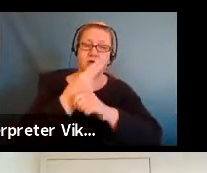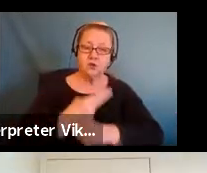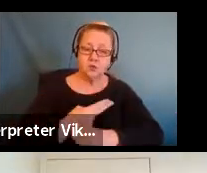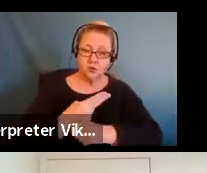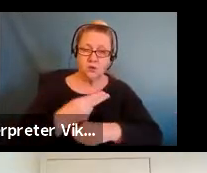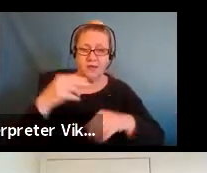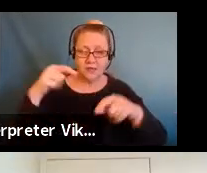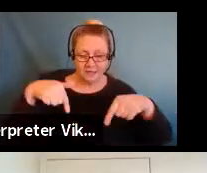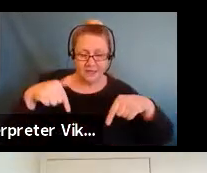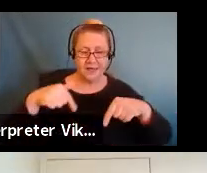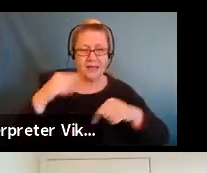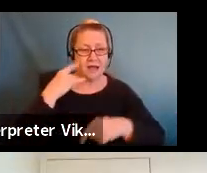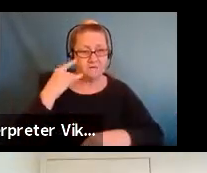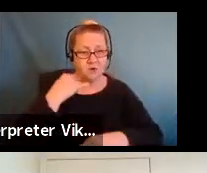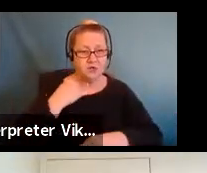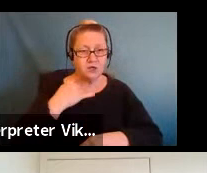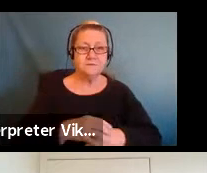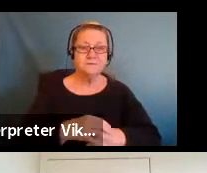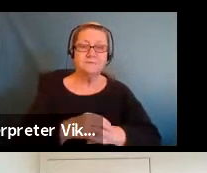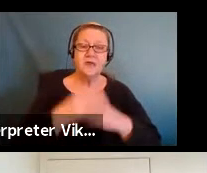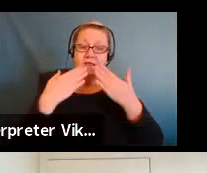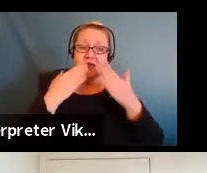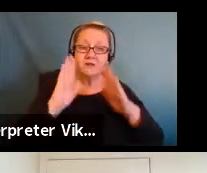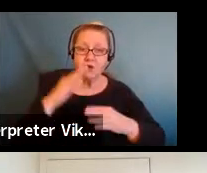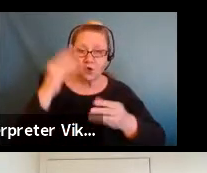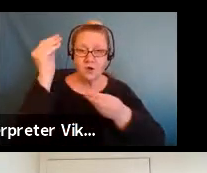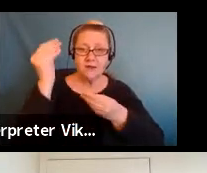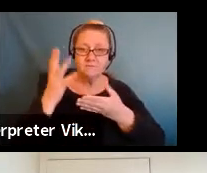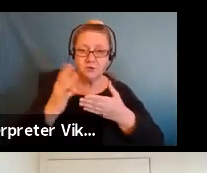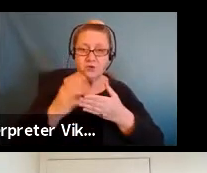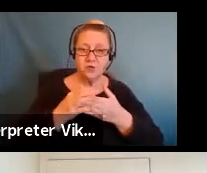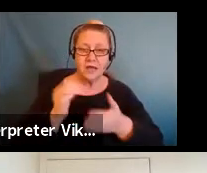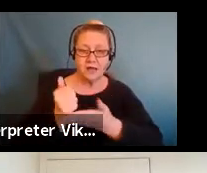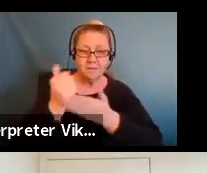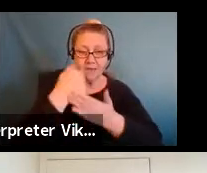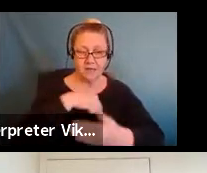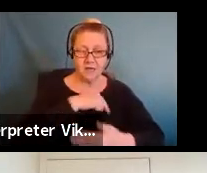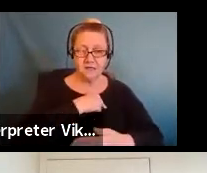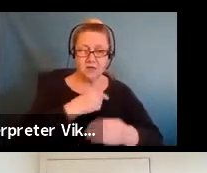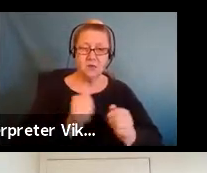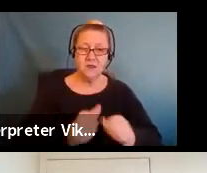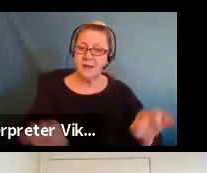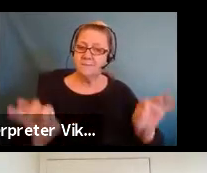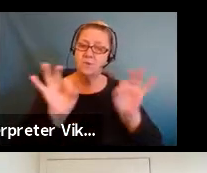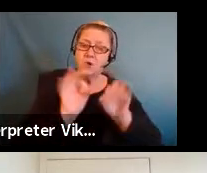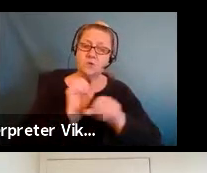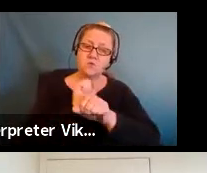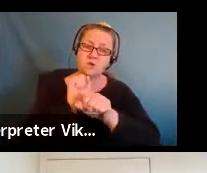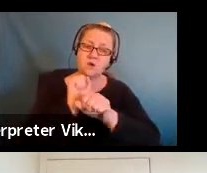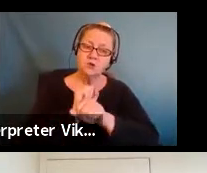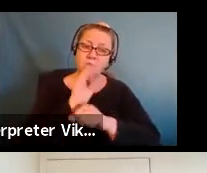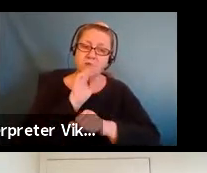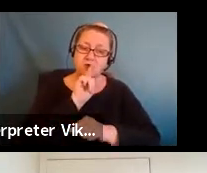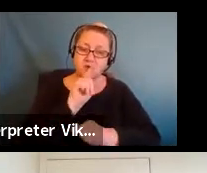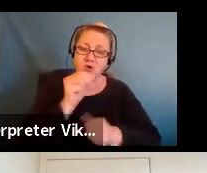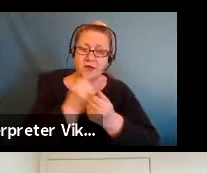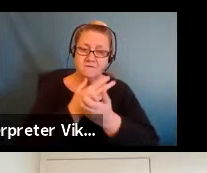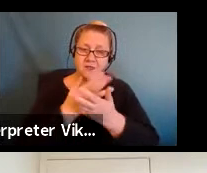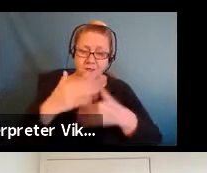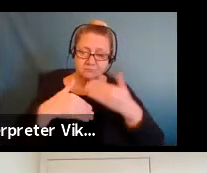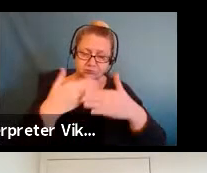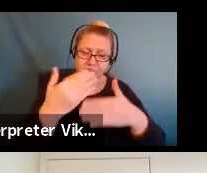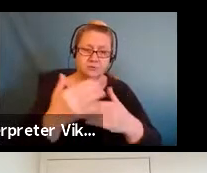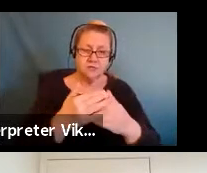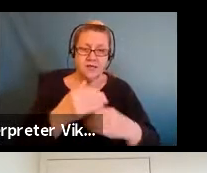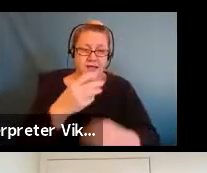forward. So again, thanks for your input on helping us with all the important work to make sure we're doing vaccines and distributing them